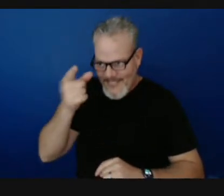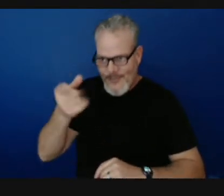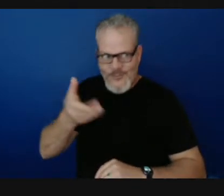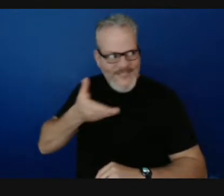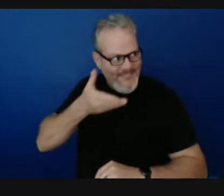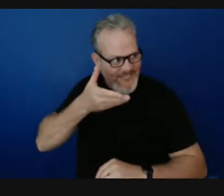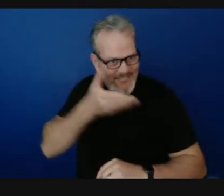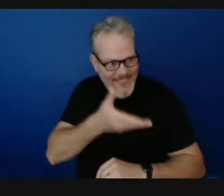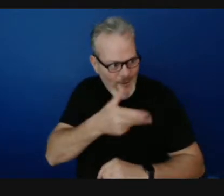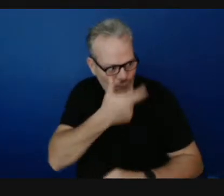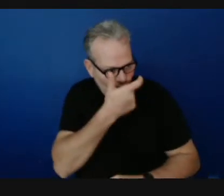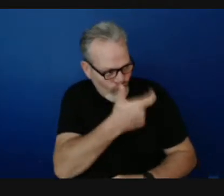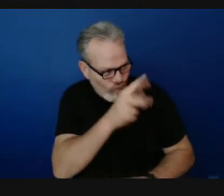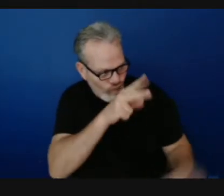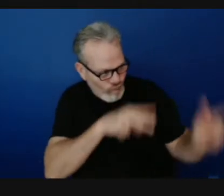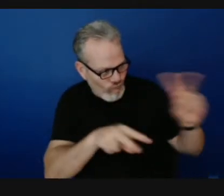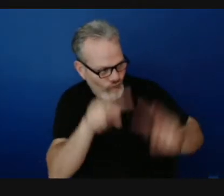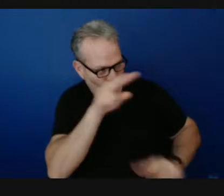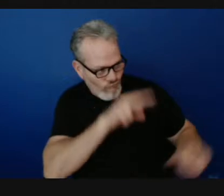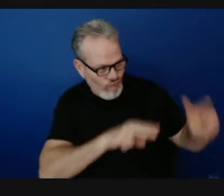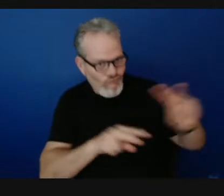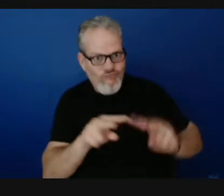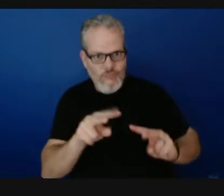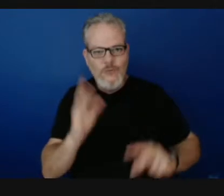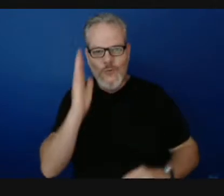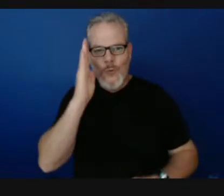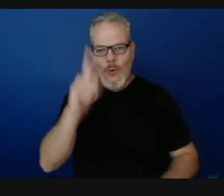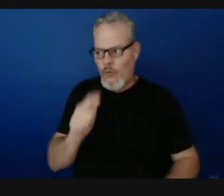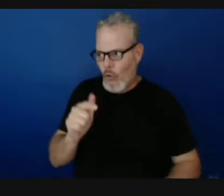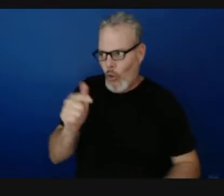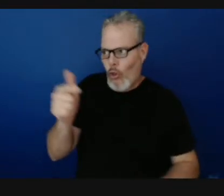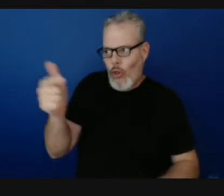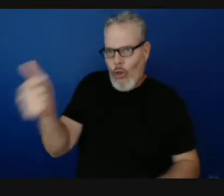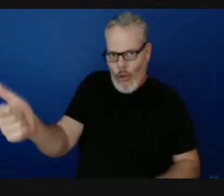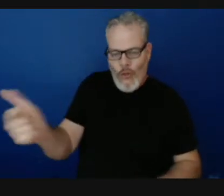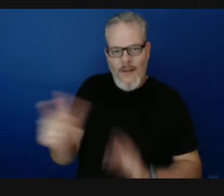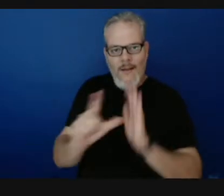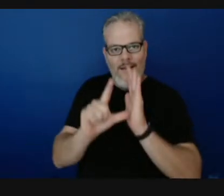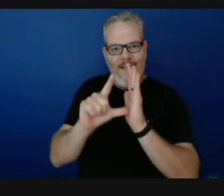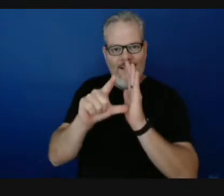to pass it to him and see what he had to say about it to recap.